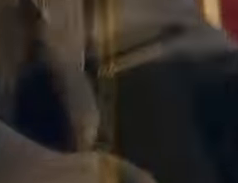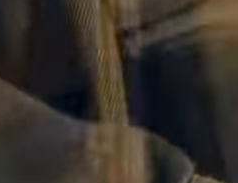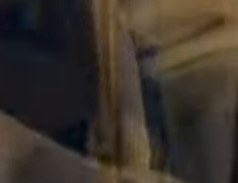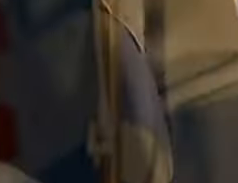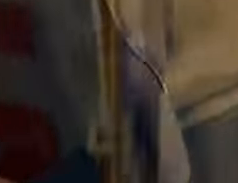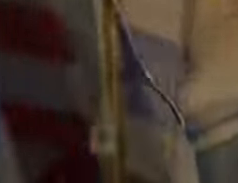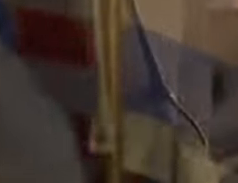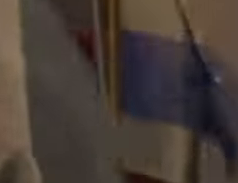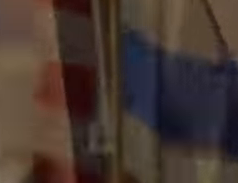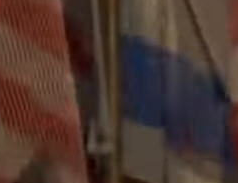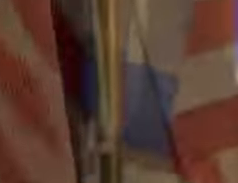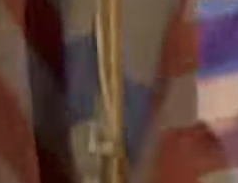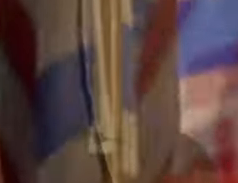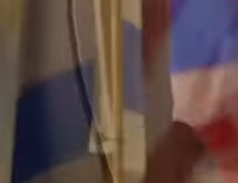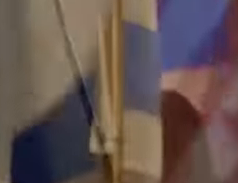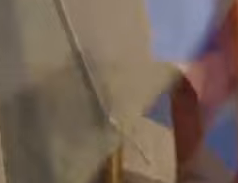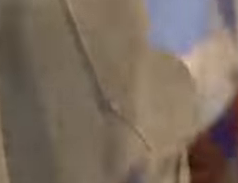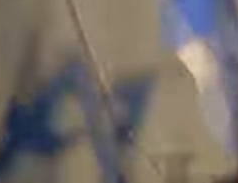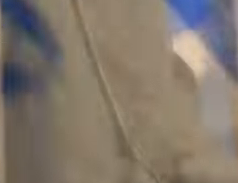together with Mode Ani.